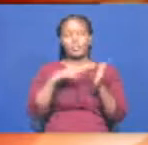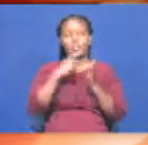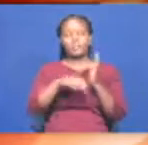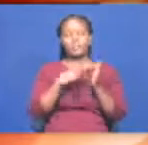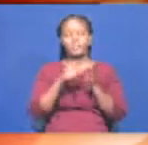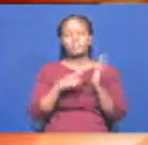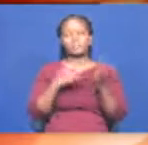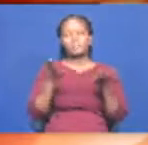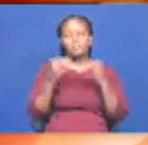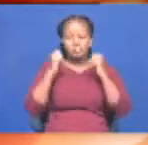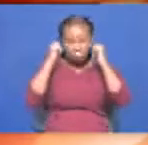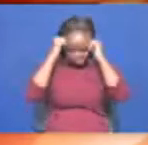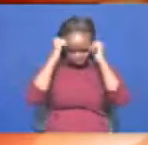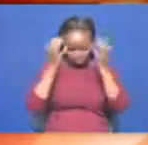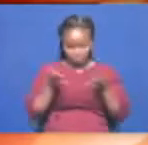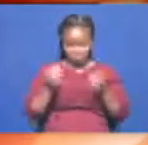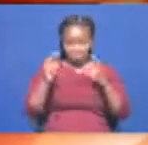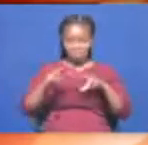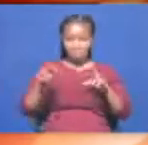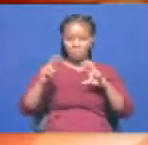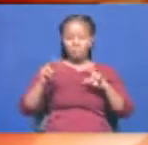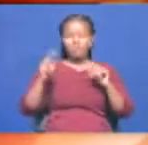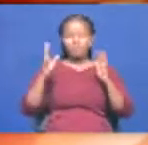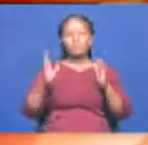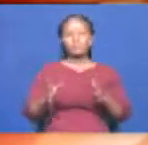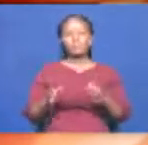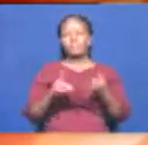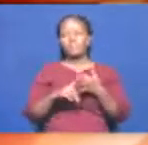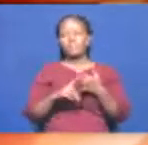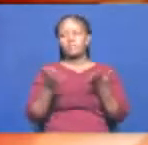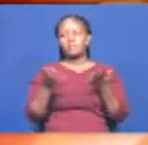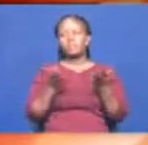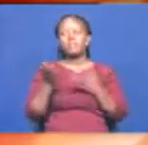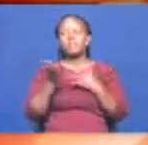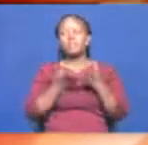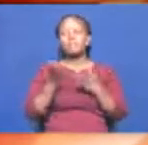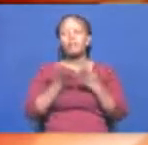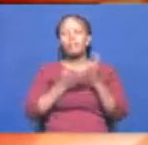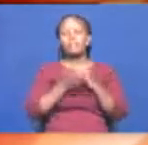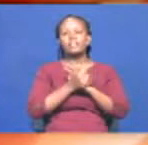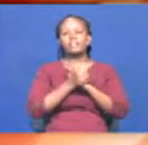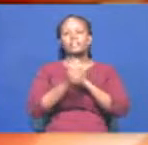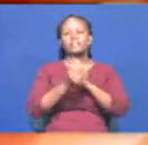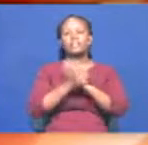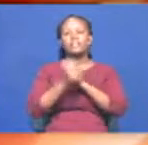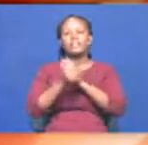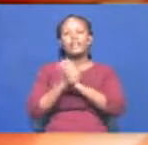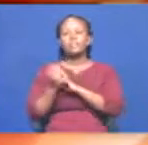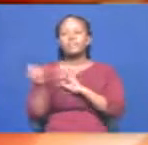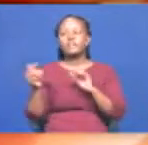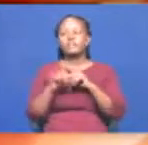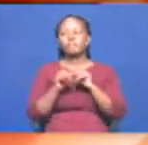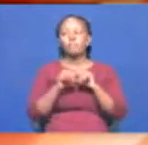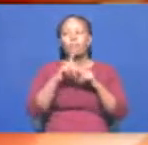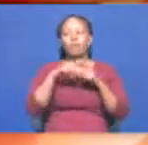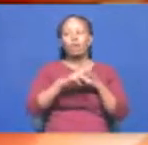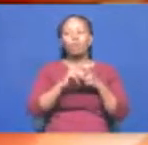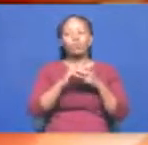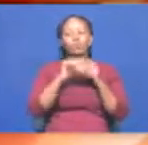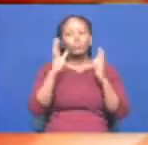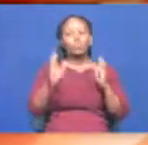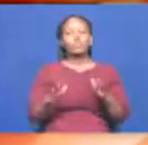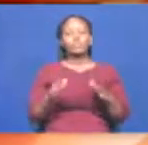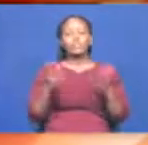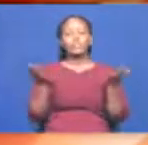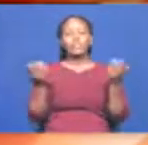academicians, researchers, trading service experts, and engineers. And we're joined